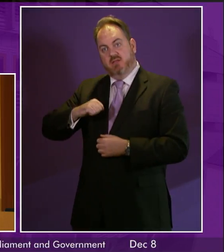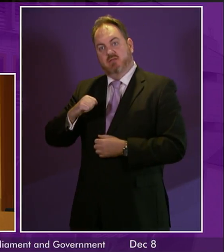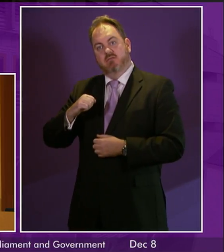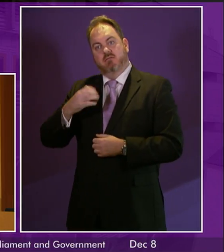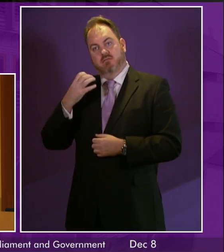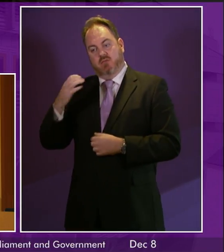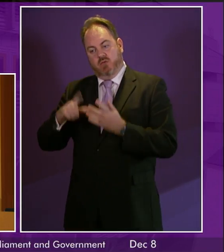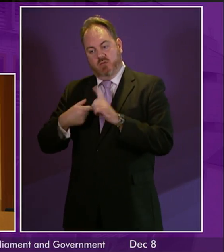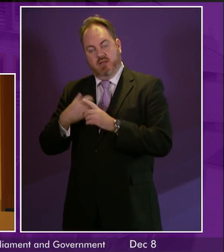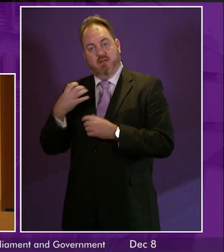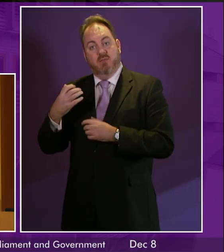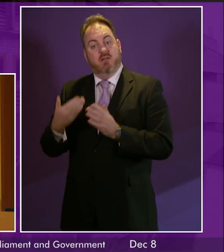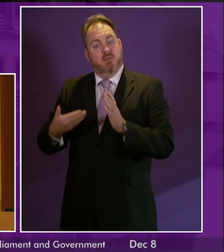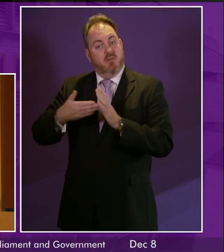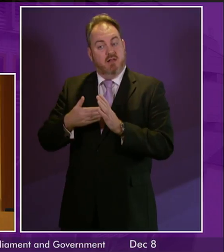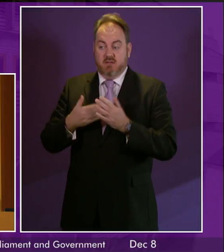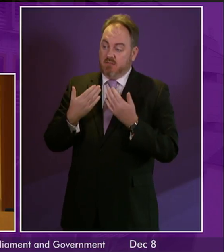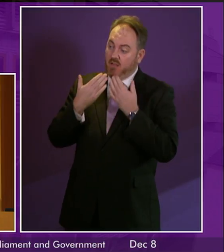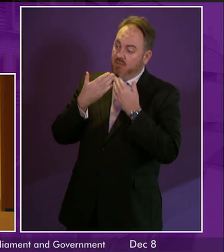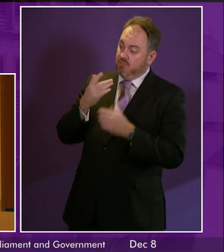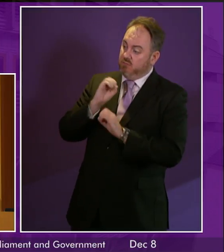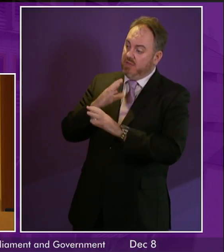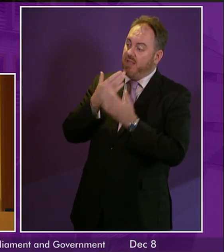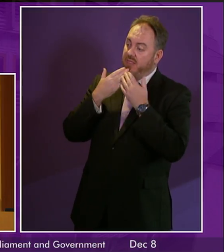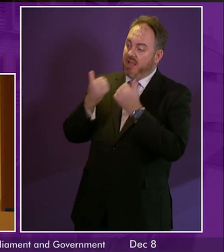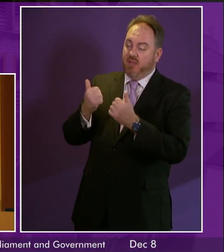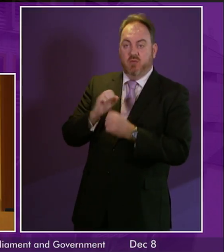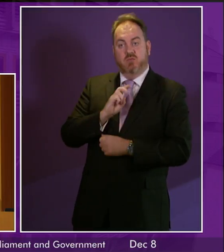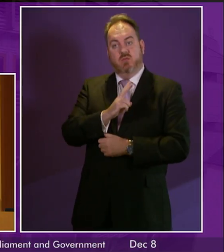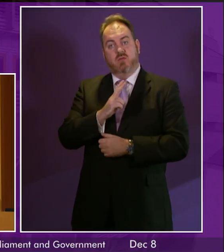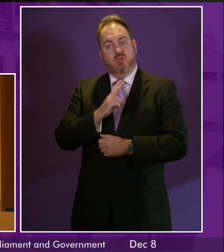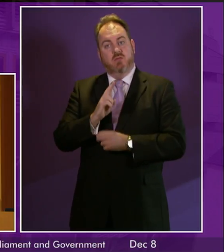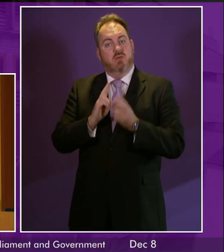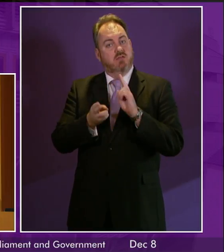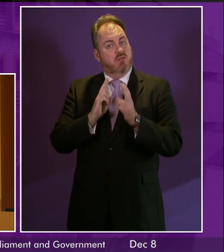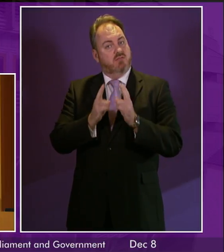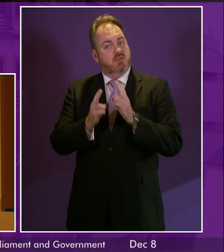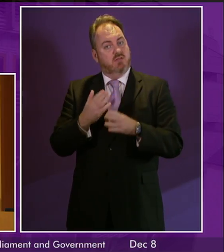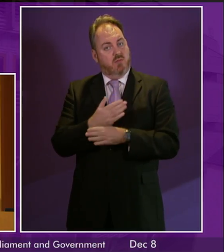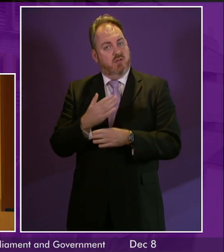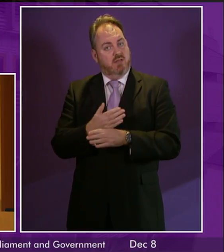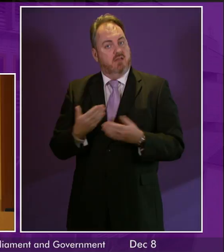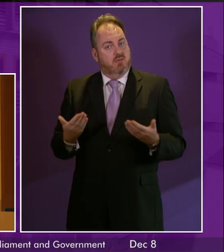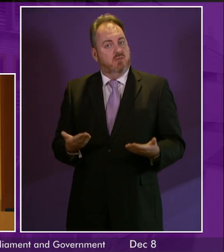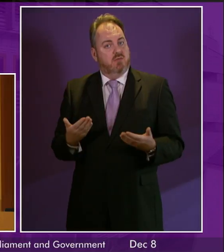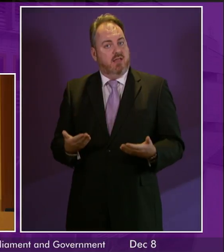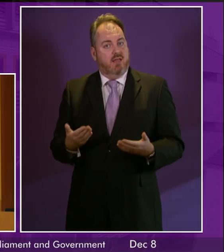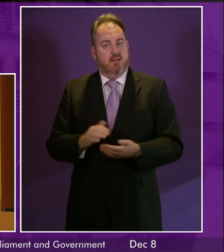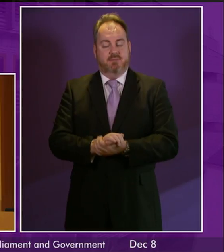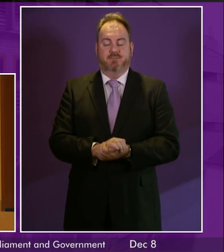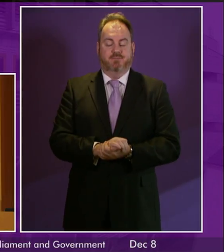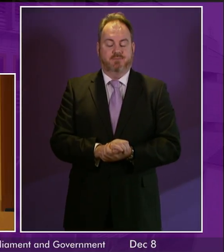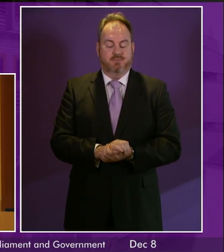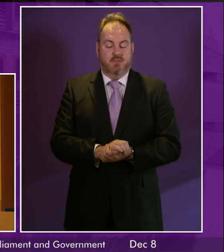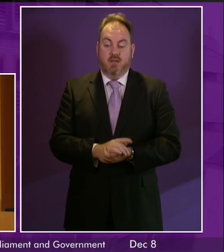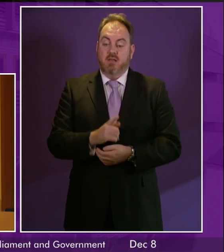for signing, from the British Sign Language, for signing this afternoon's proceedings. The next item of business is consideration of